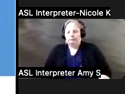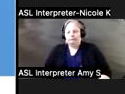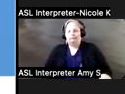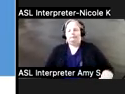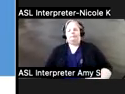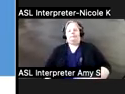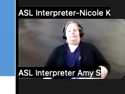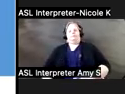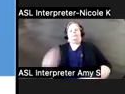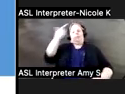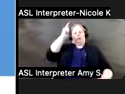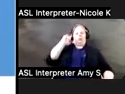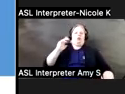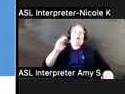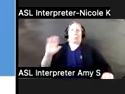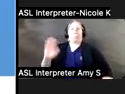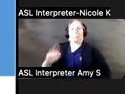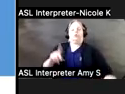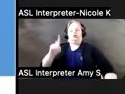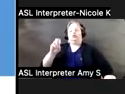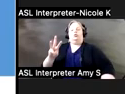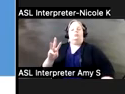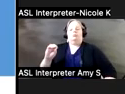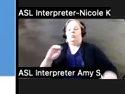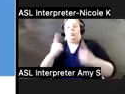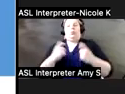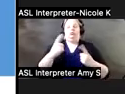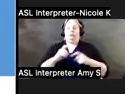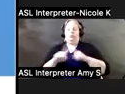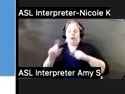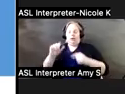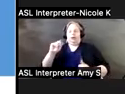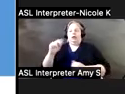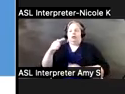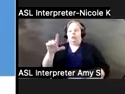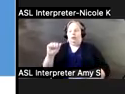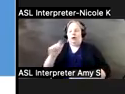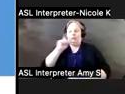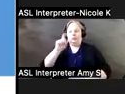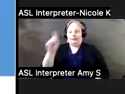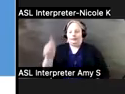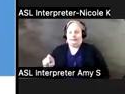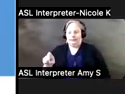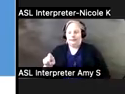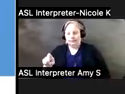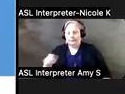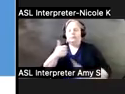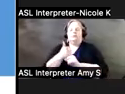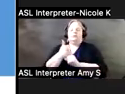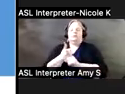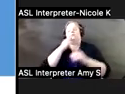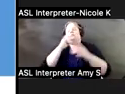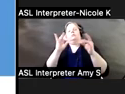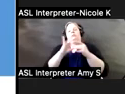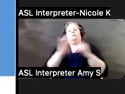Hi, Drew. This is Laura, and I'm not seeing any questions, but we've got Angela from Texas shares that